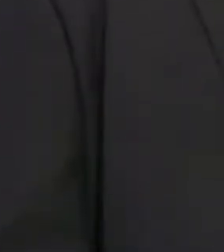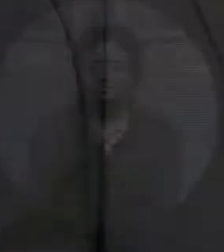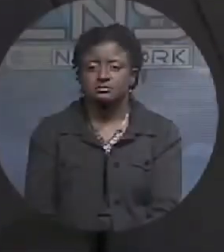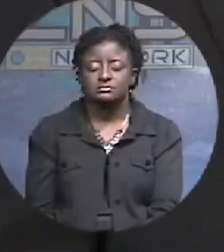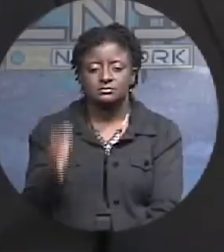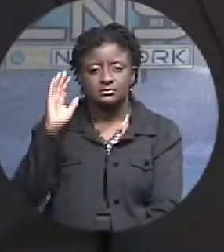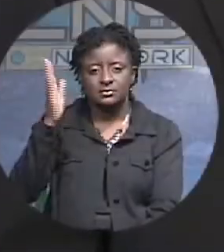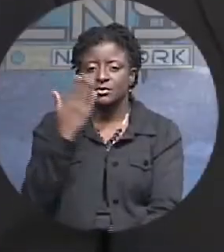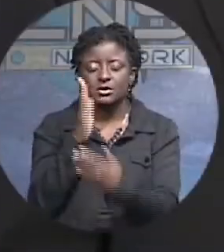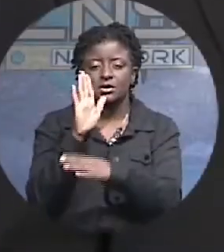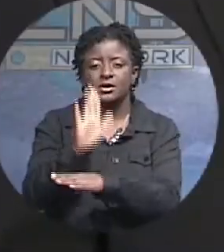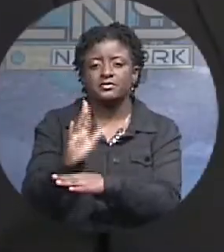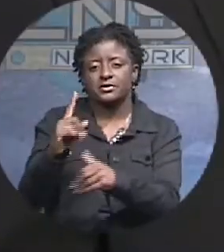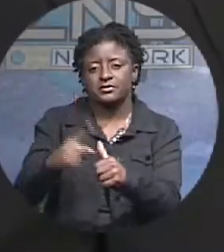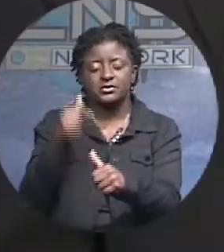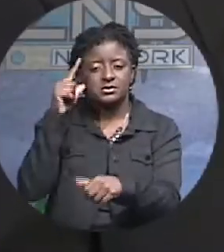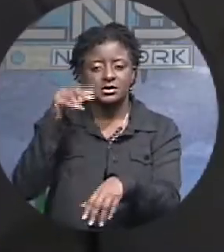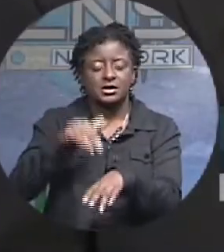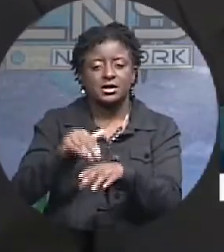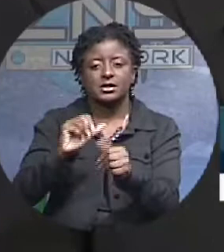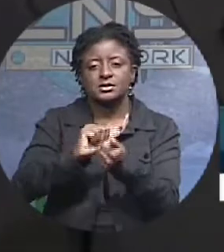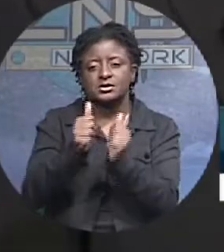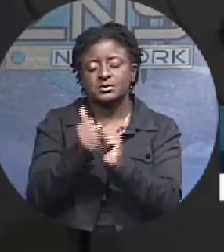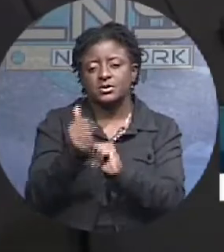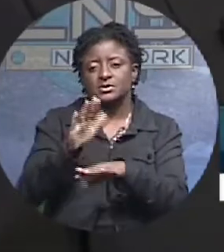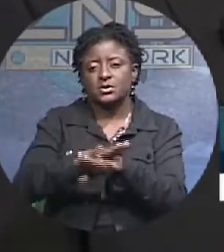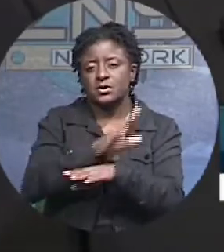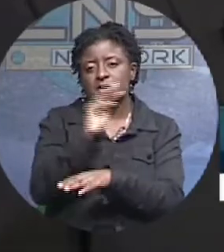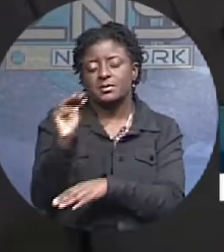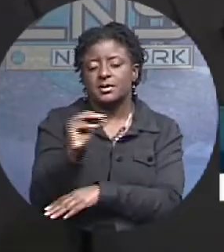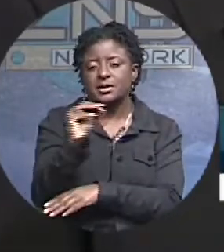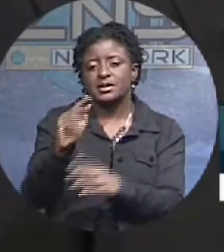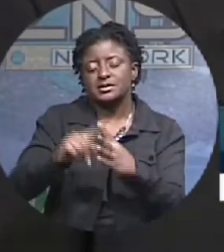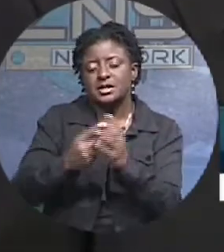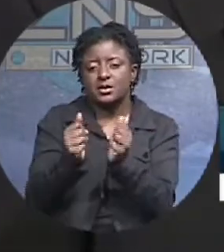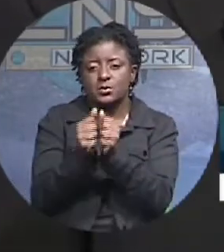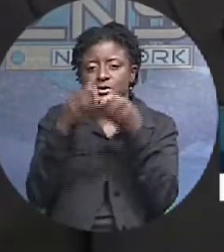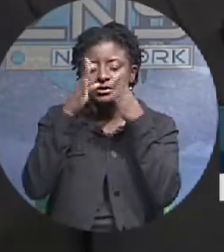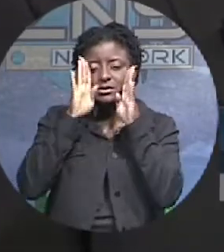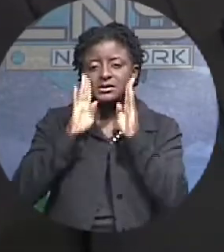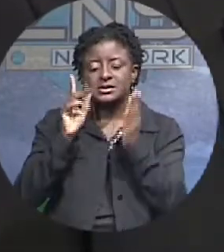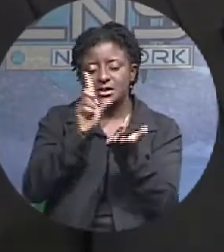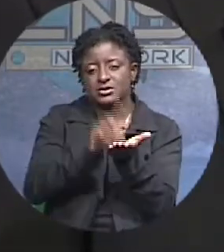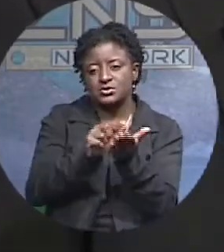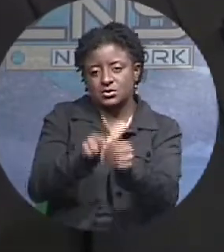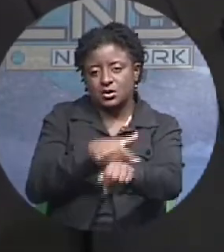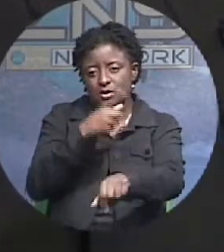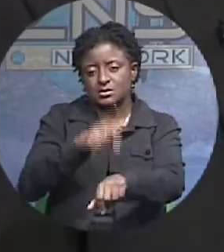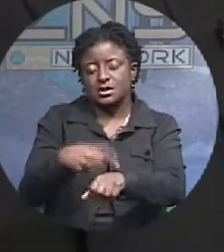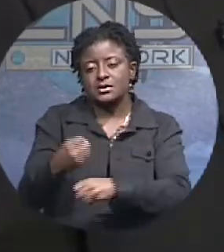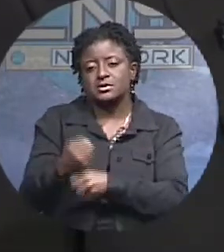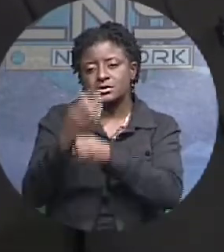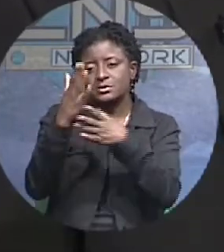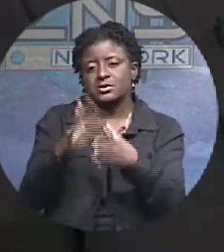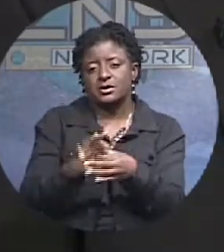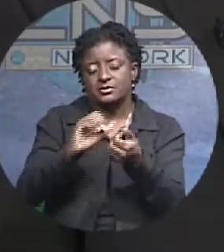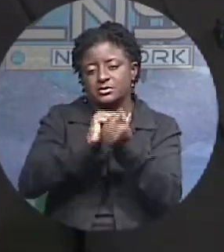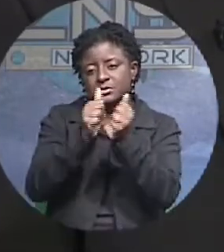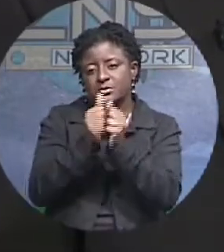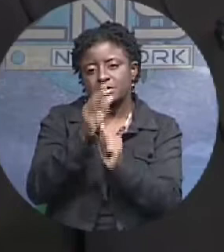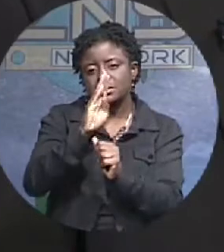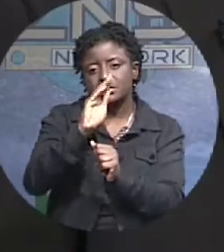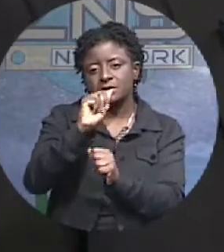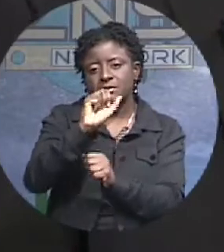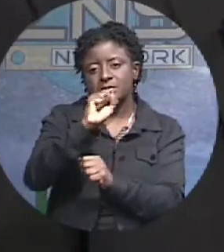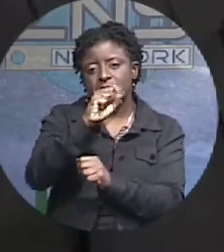Hi, good evening, and welcome to this first look at sports on a Monday. I am Julian Gibson. We begin with some sad news. Longtime supporter of sports in the country, Pastor